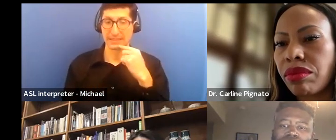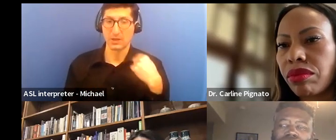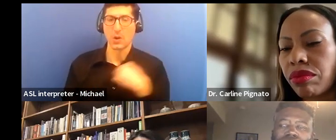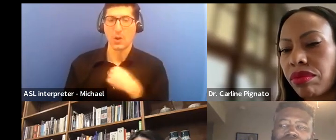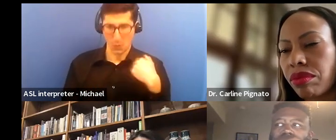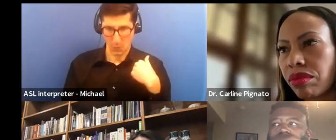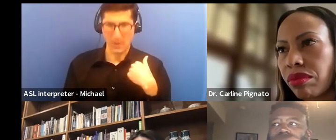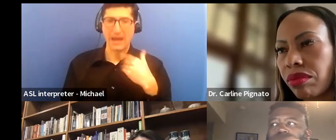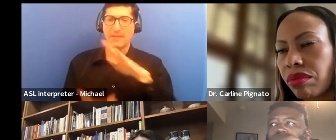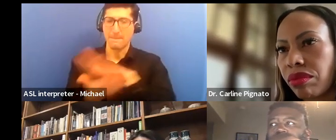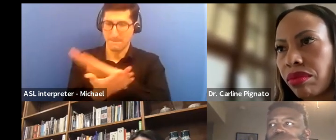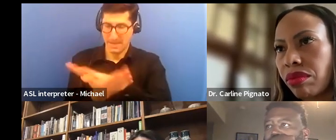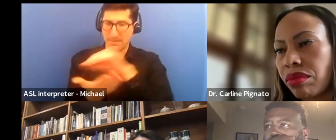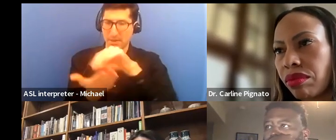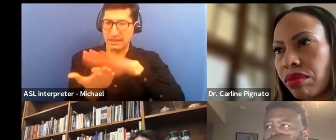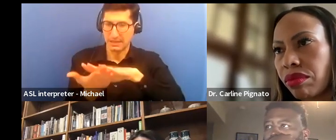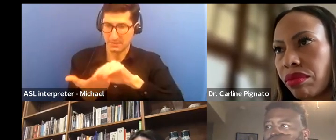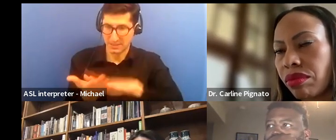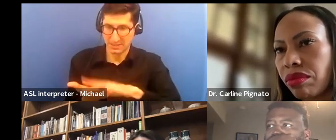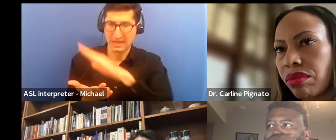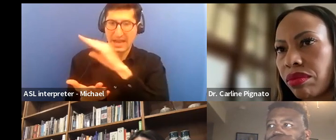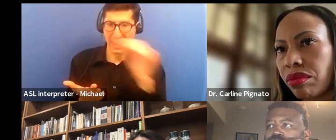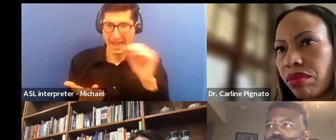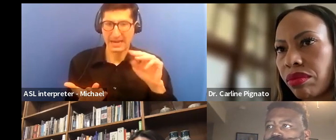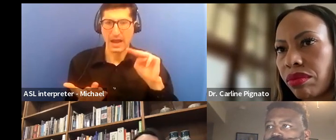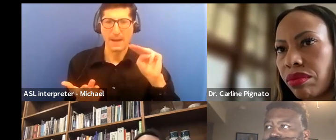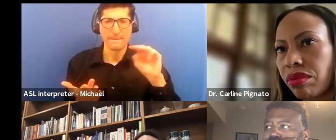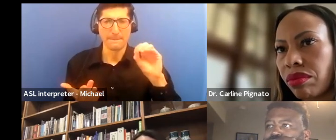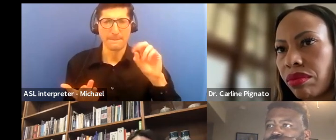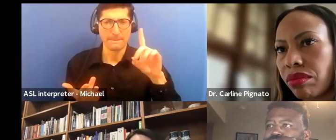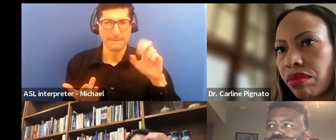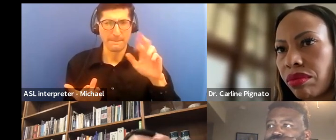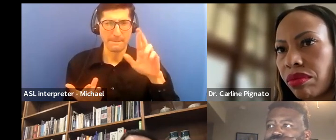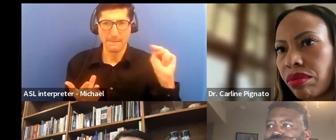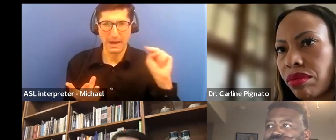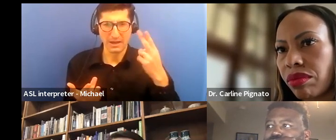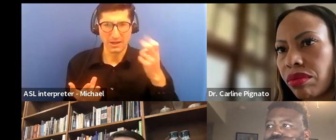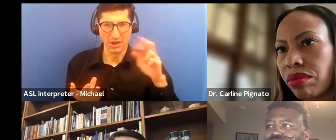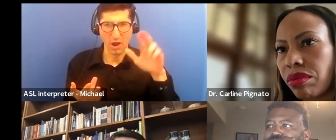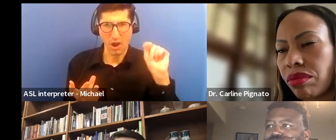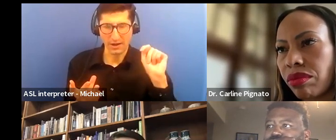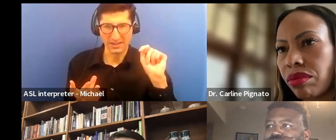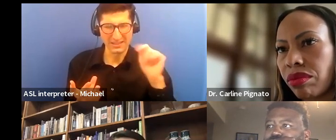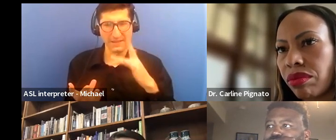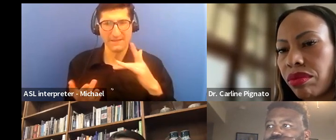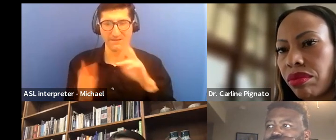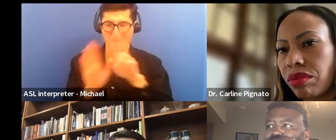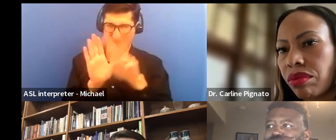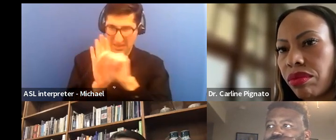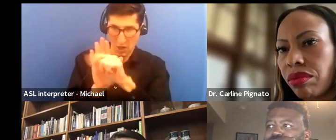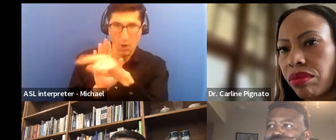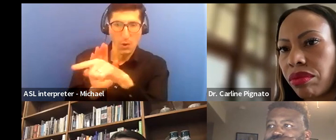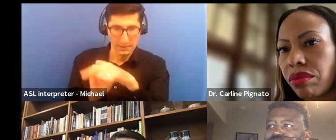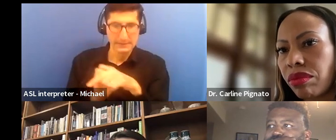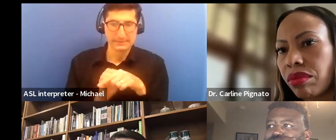video, right? Where each candidate will respond to the questions that you all agree upon, and we'll have the video available because the